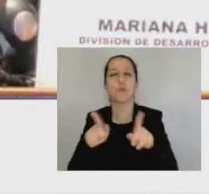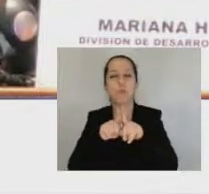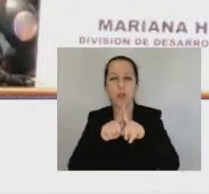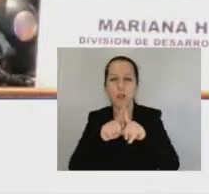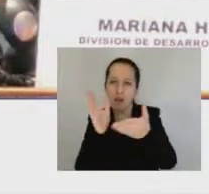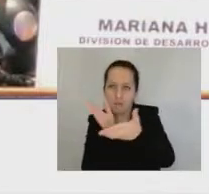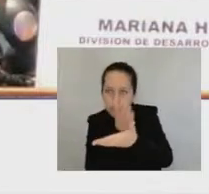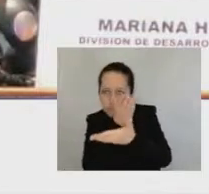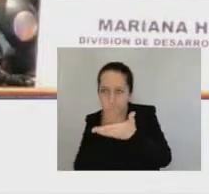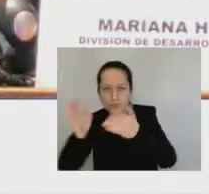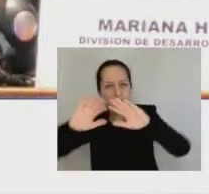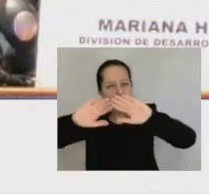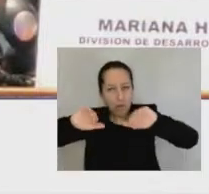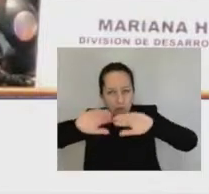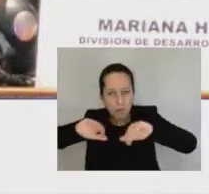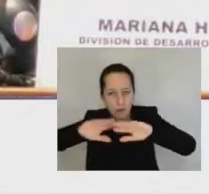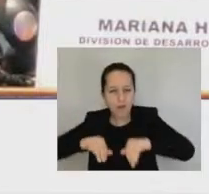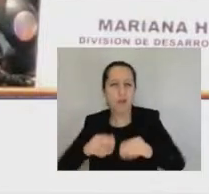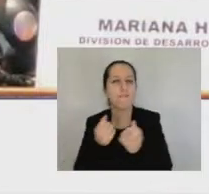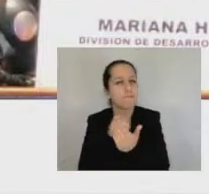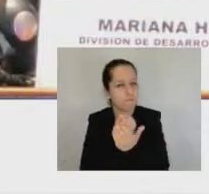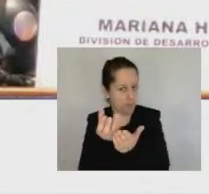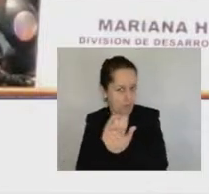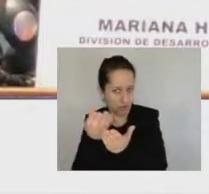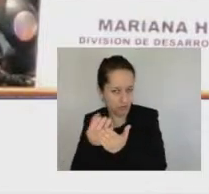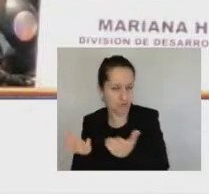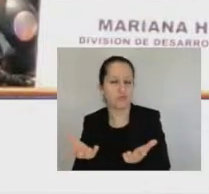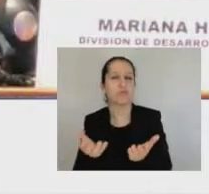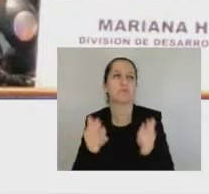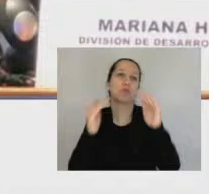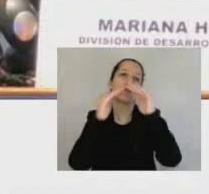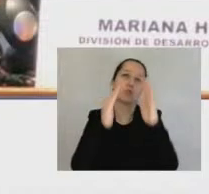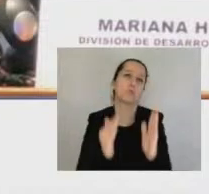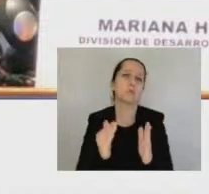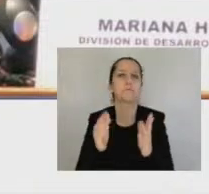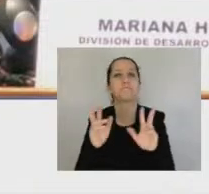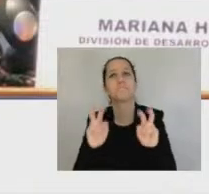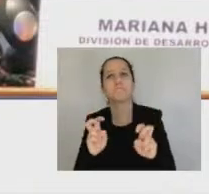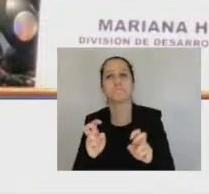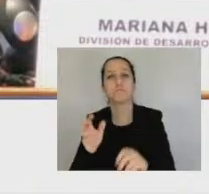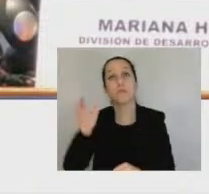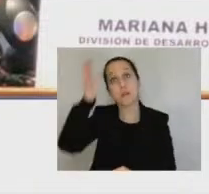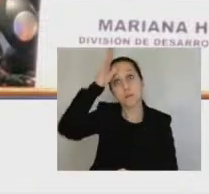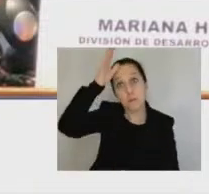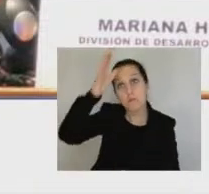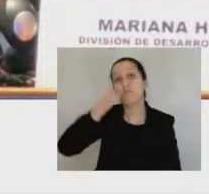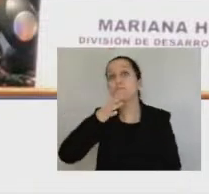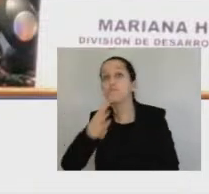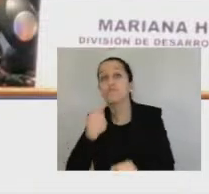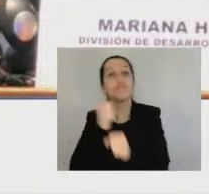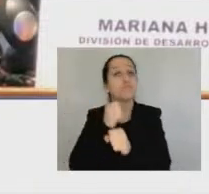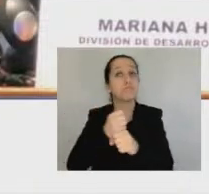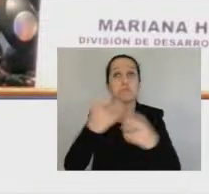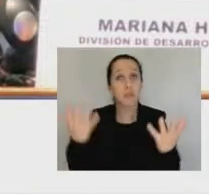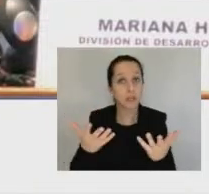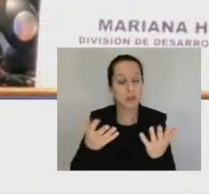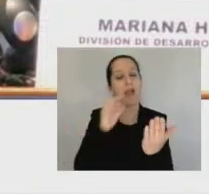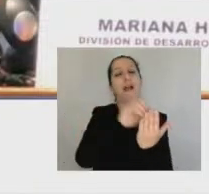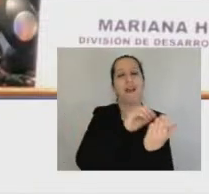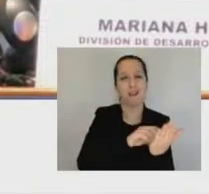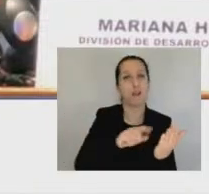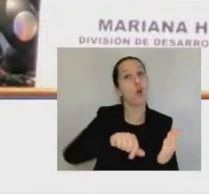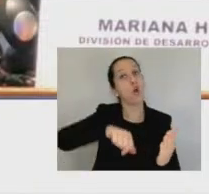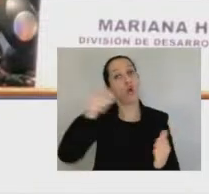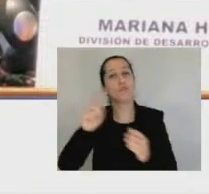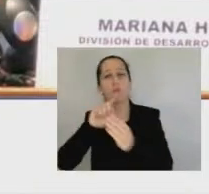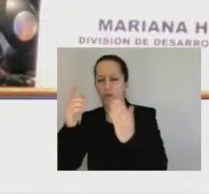that when we disaggregated the different household surveys, looking at the occupation of the parents, well, that